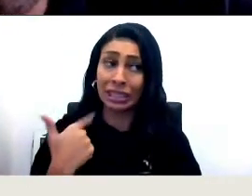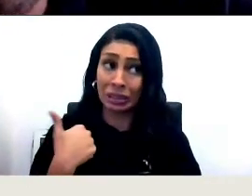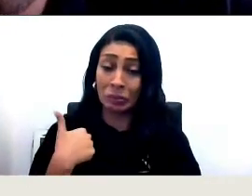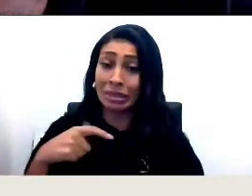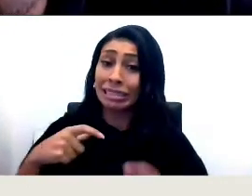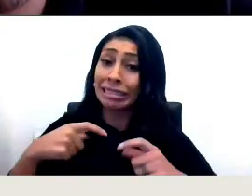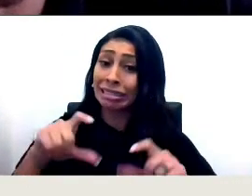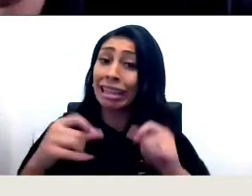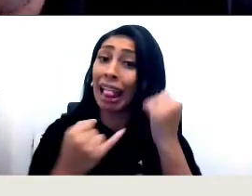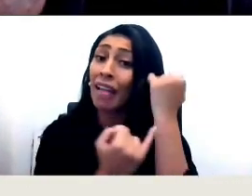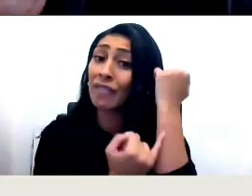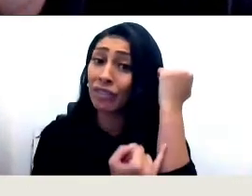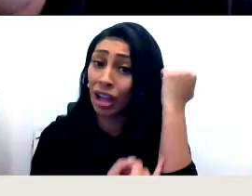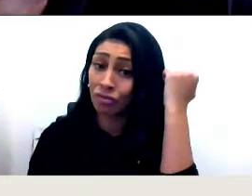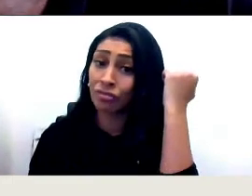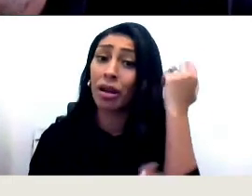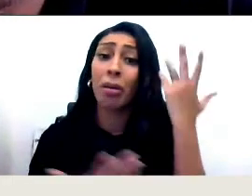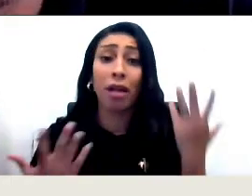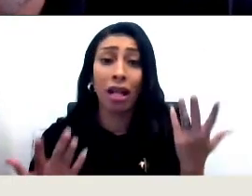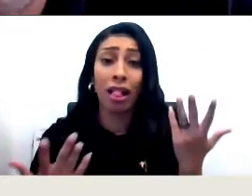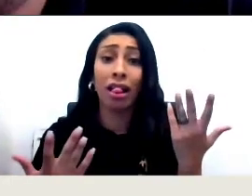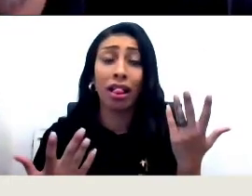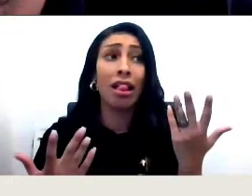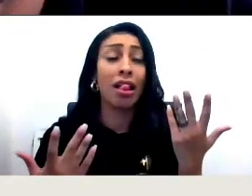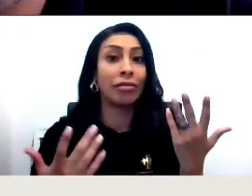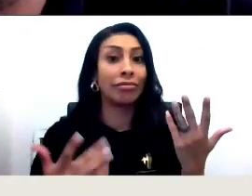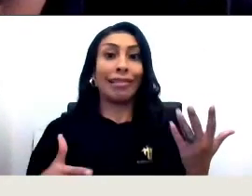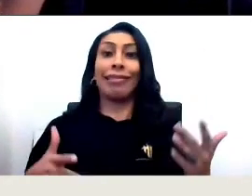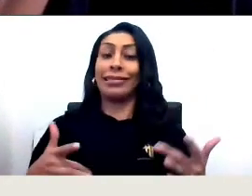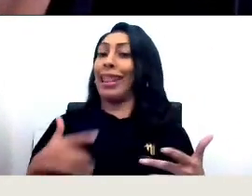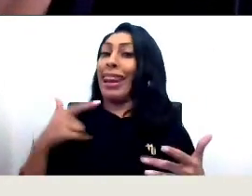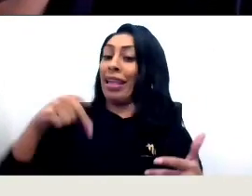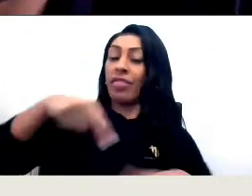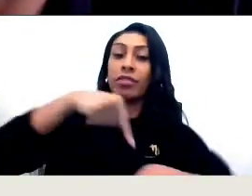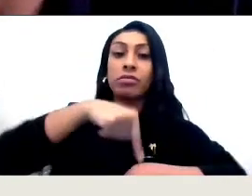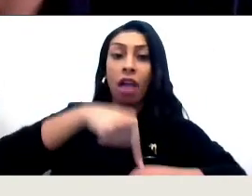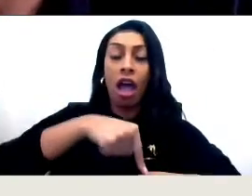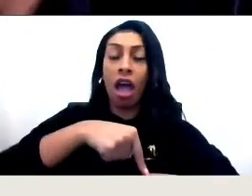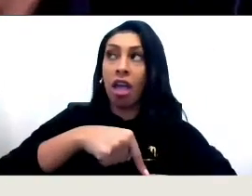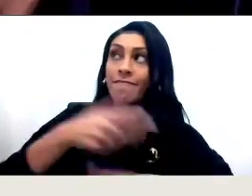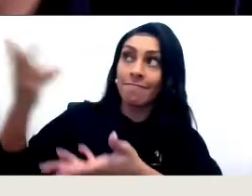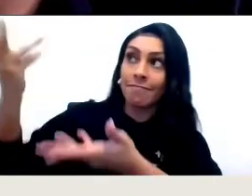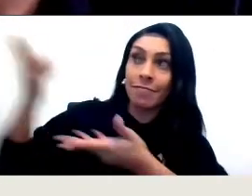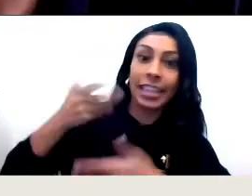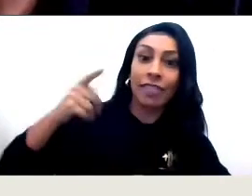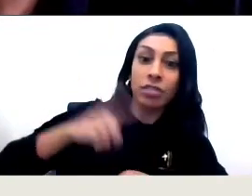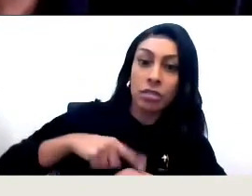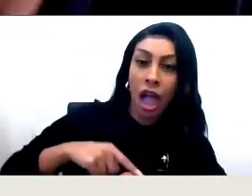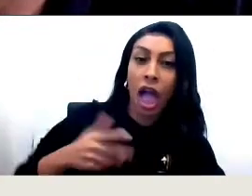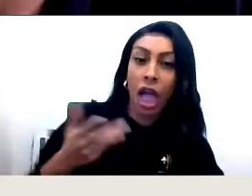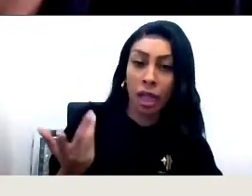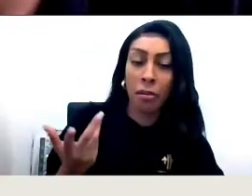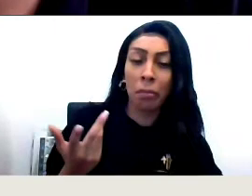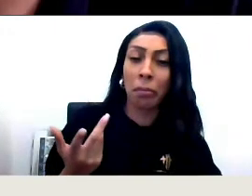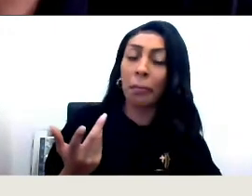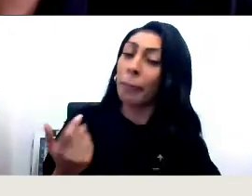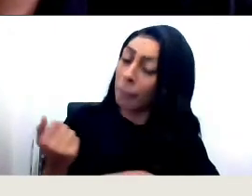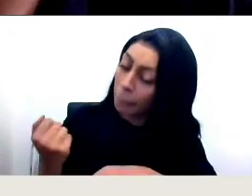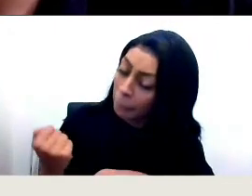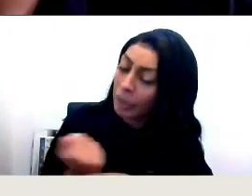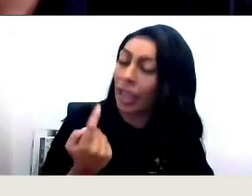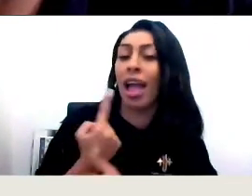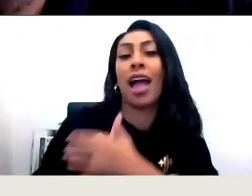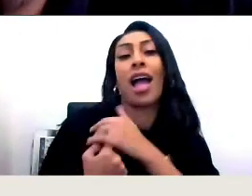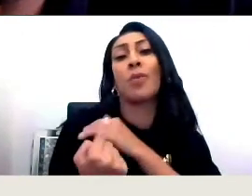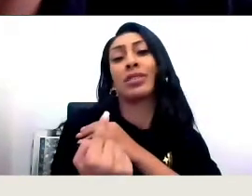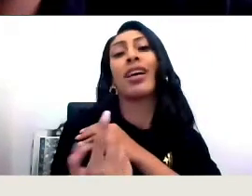vulnerable. Mm-hmm. Even in this time when we say we've been given time to be ourselves, to